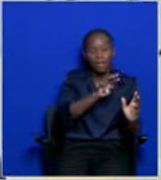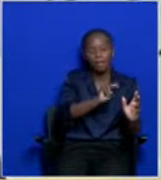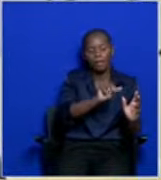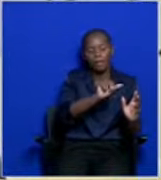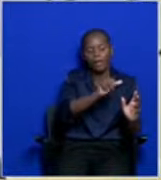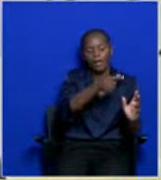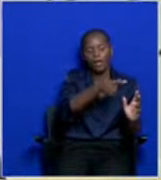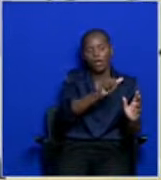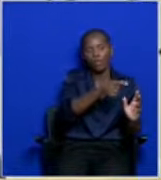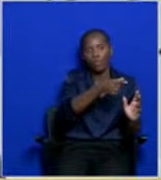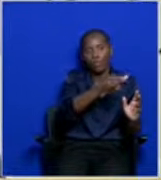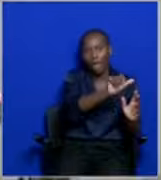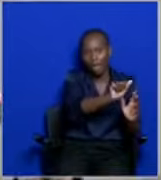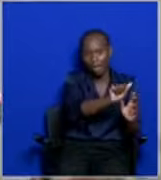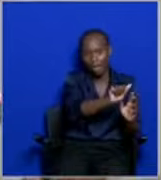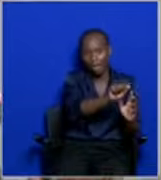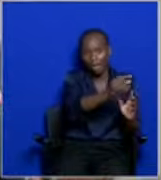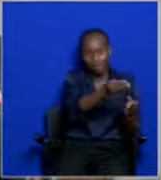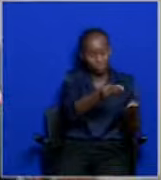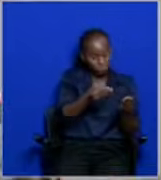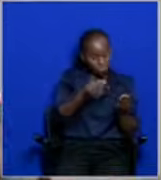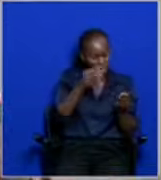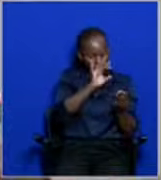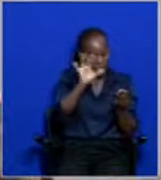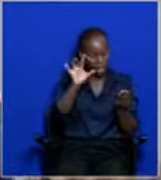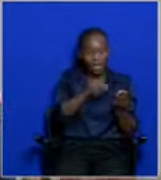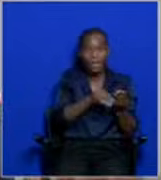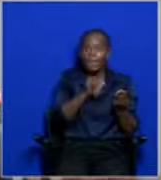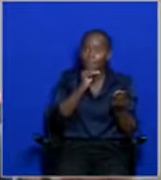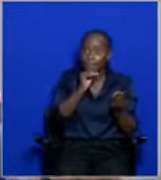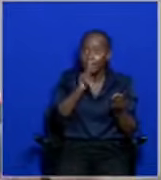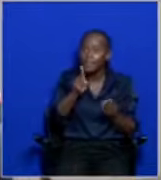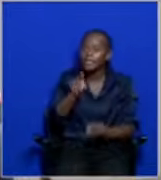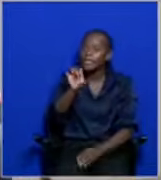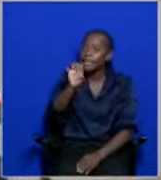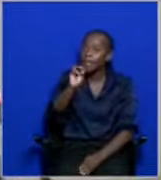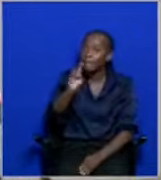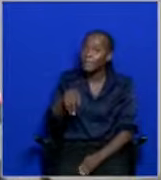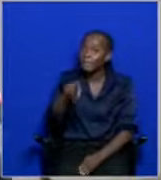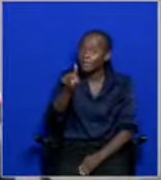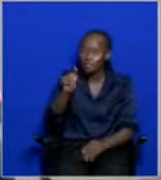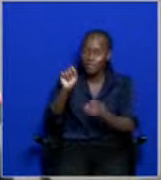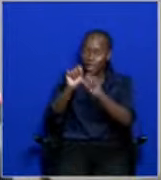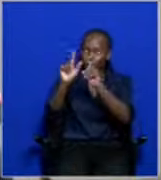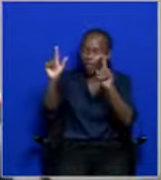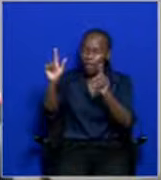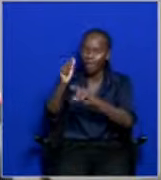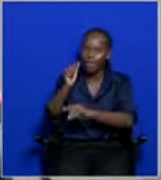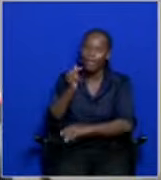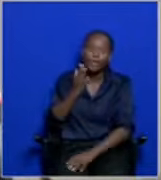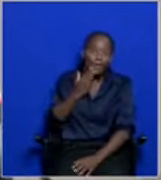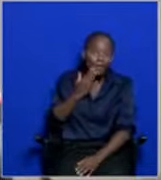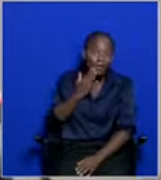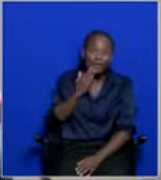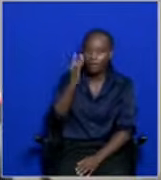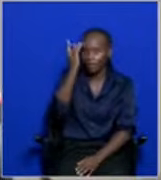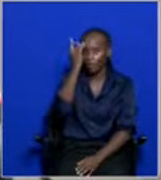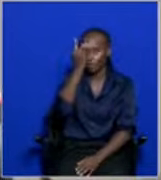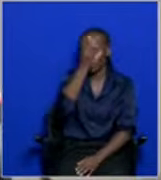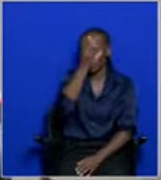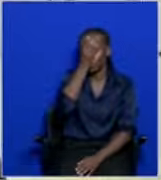EMPD was fully informed by March 23. Worst case scenario, by August 2023, they were